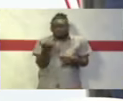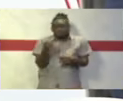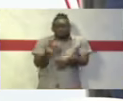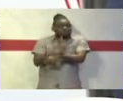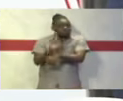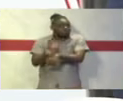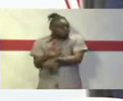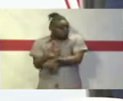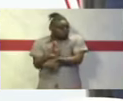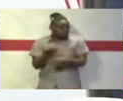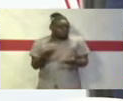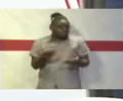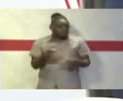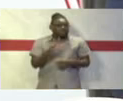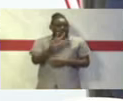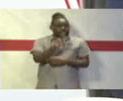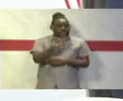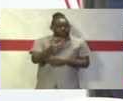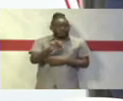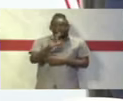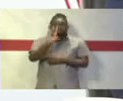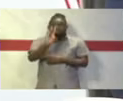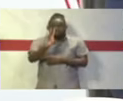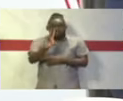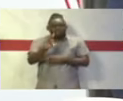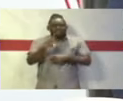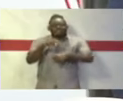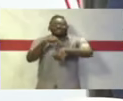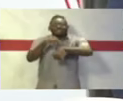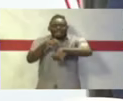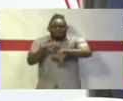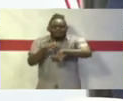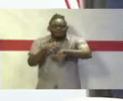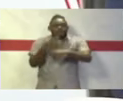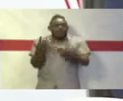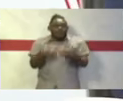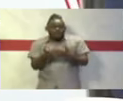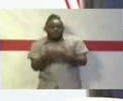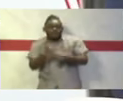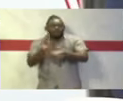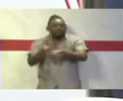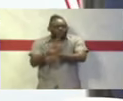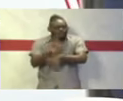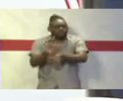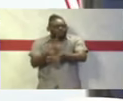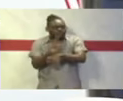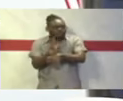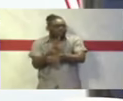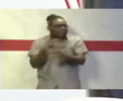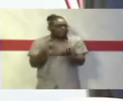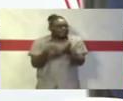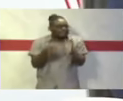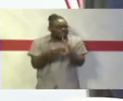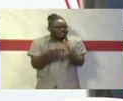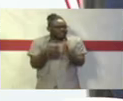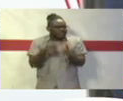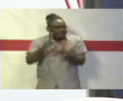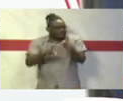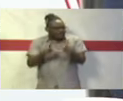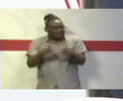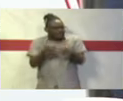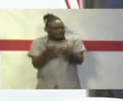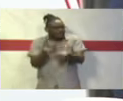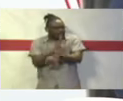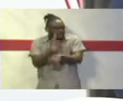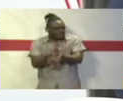of 3.7 times per day. So it means that people are actively engaging the app for their checkup. So for